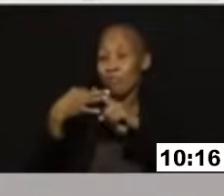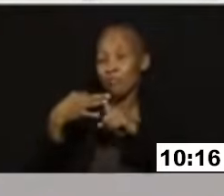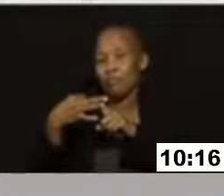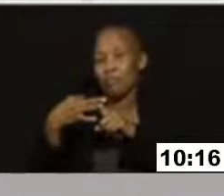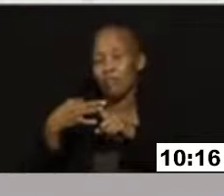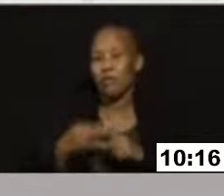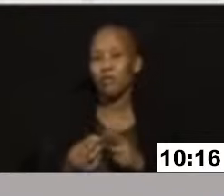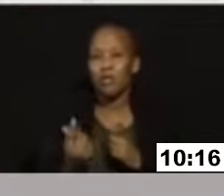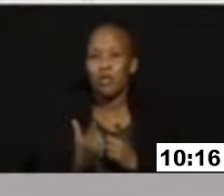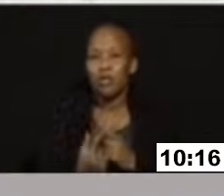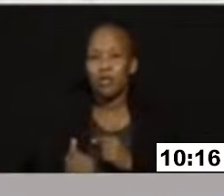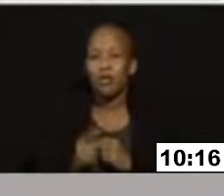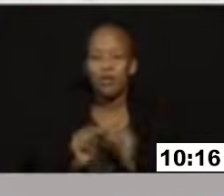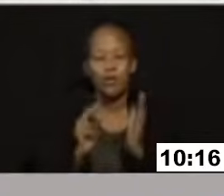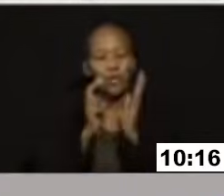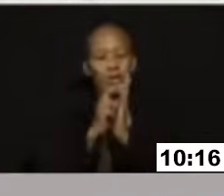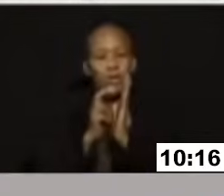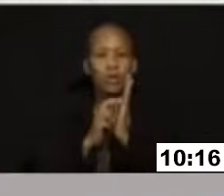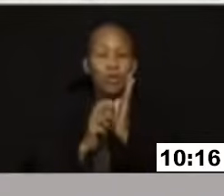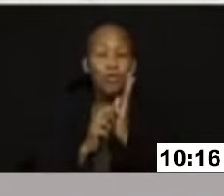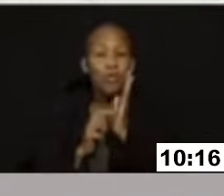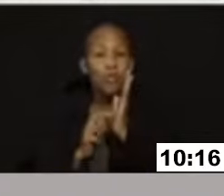the rules.